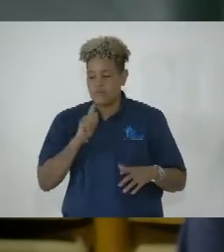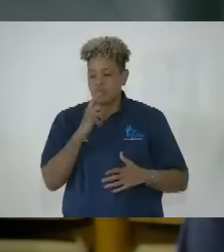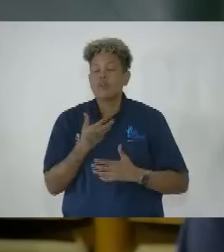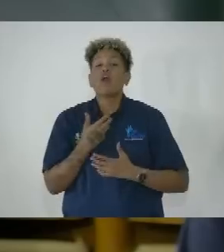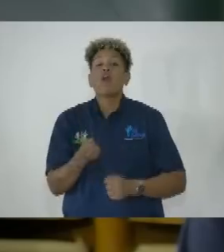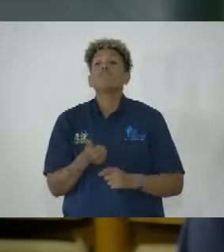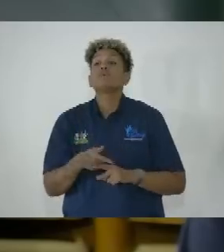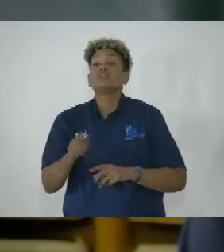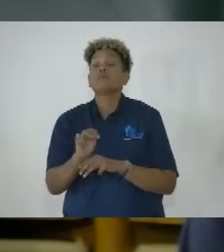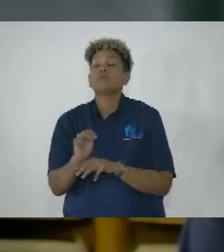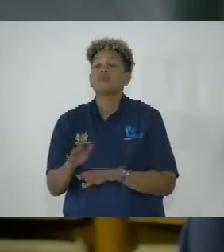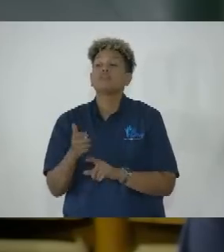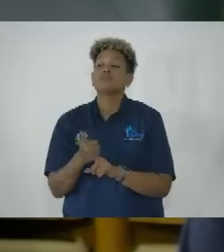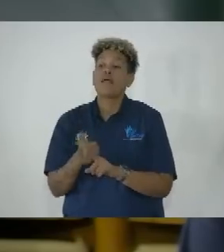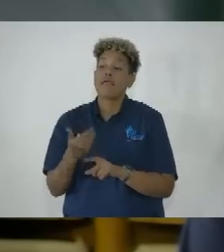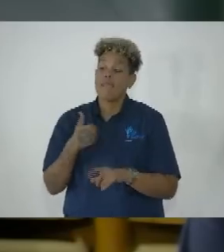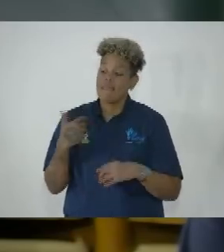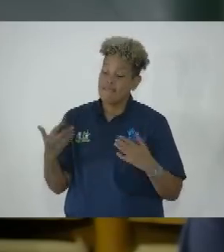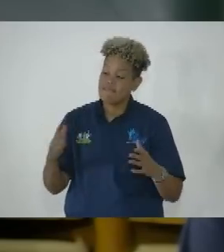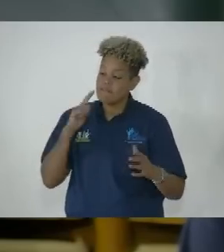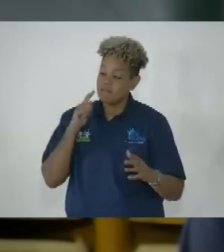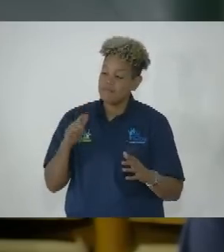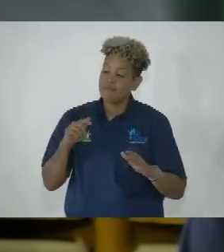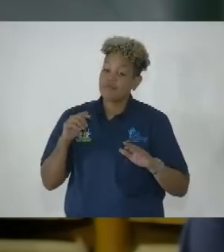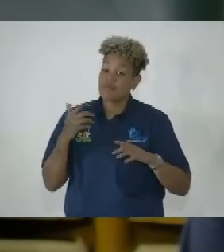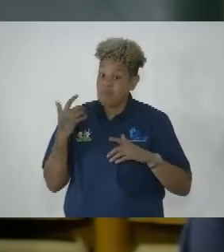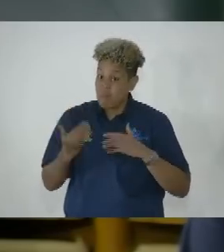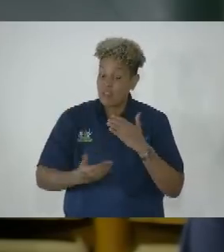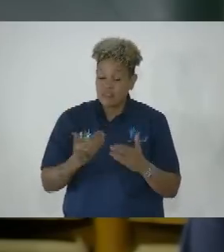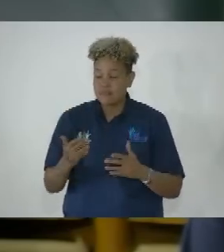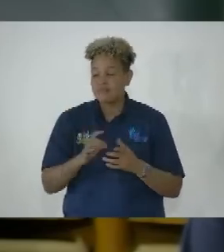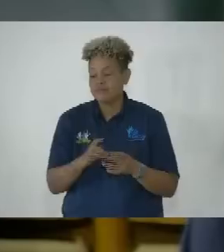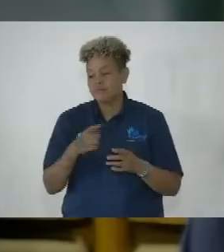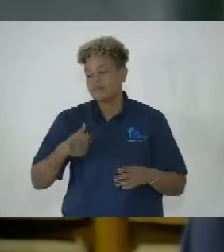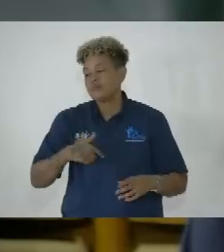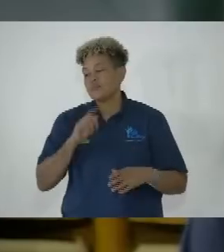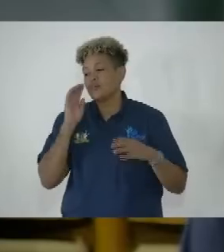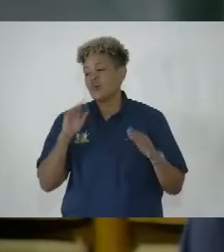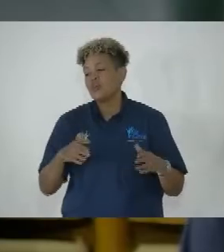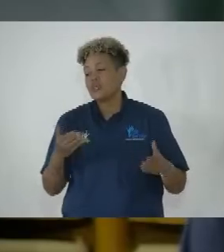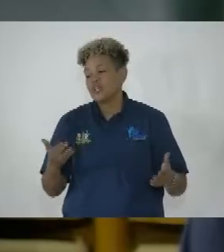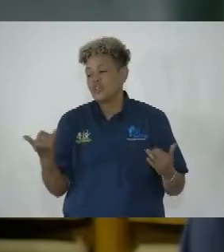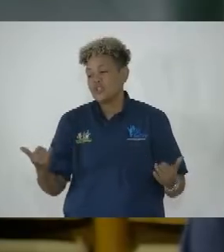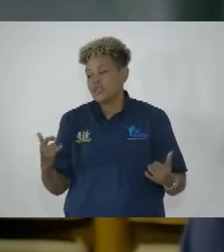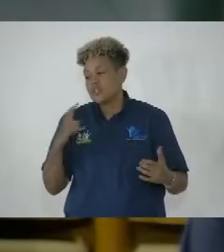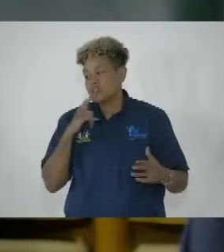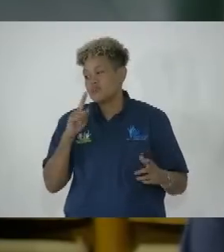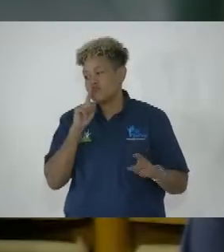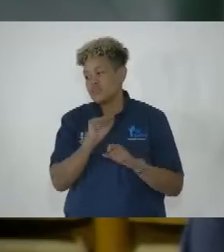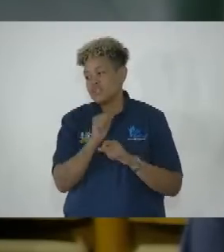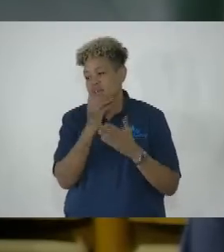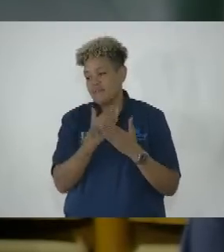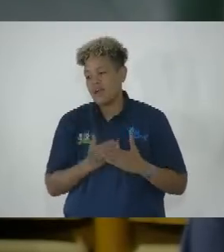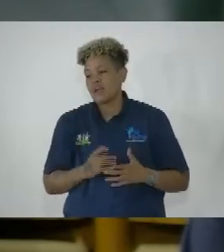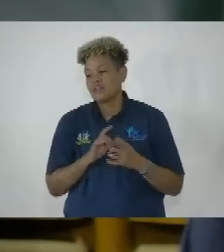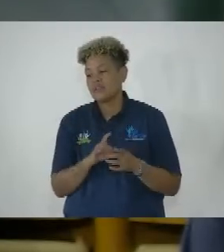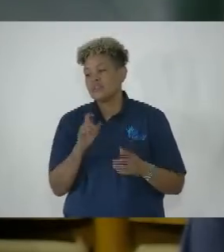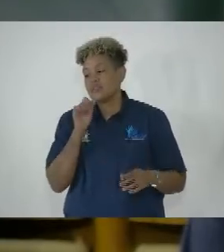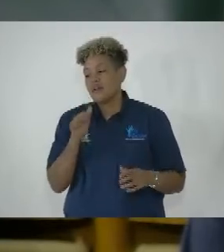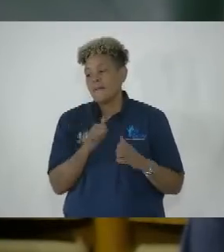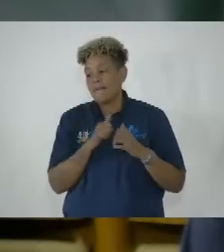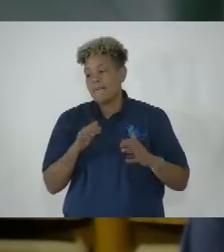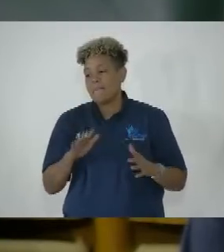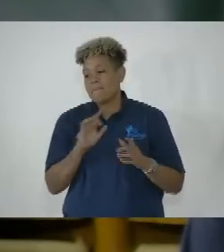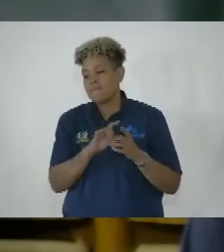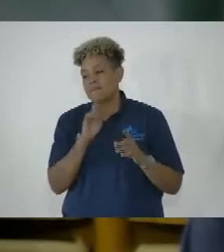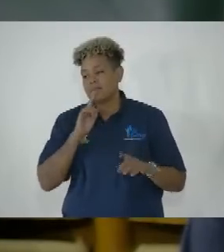that the minister, having pressed forward, that we are all here today, as a matter of fact, notwithstanding